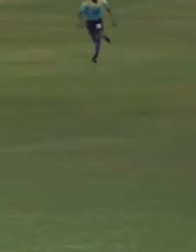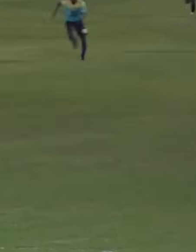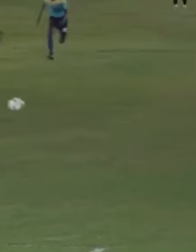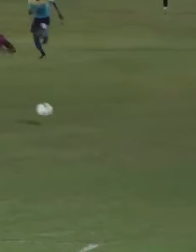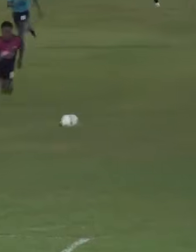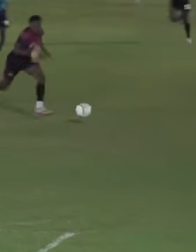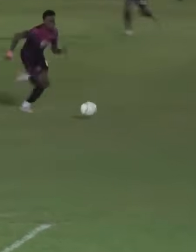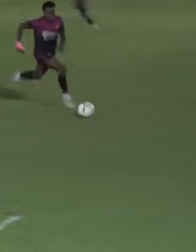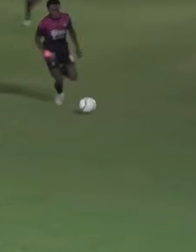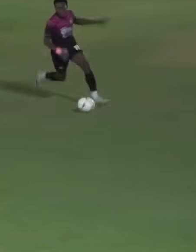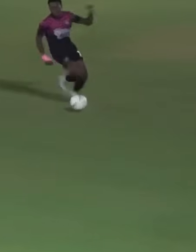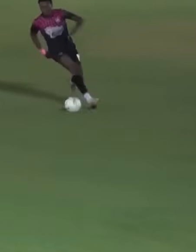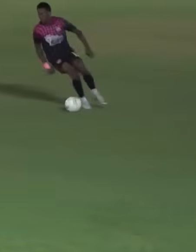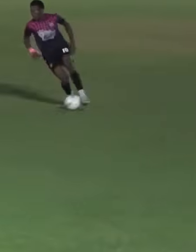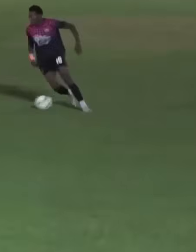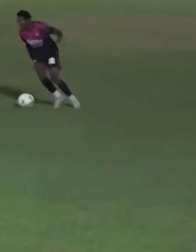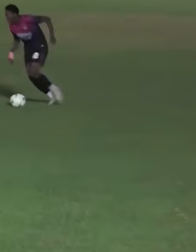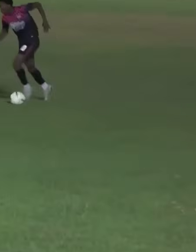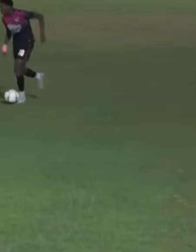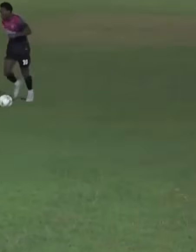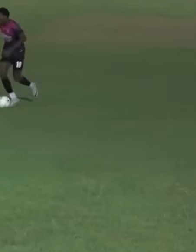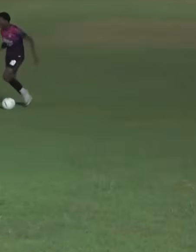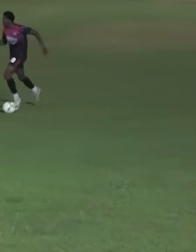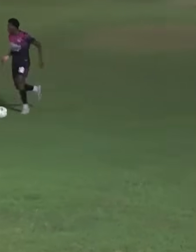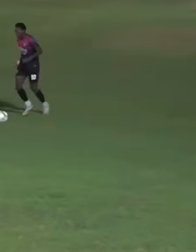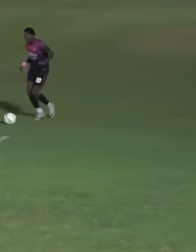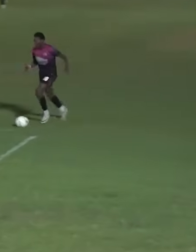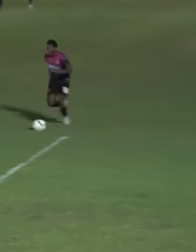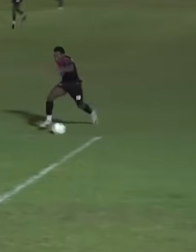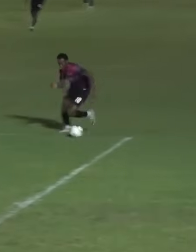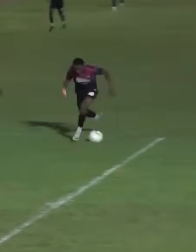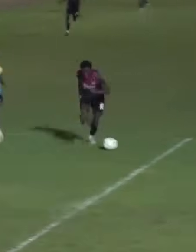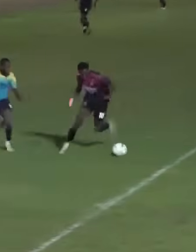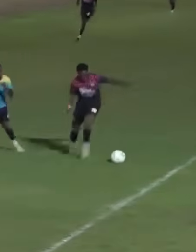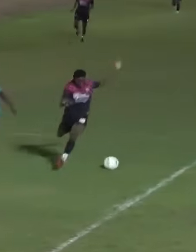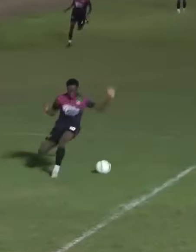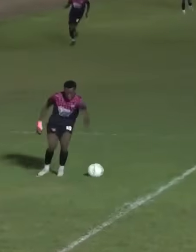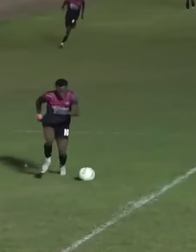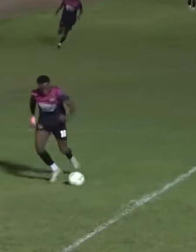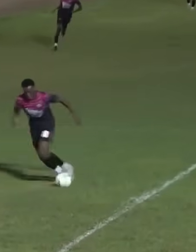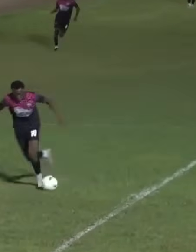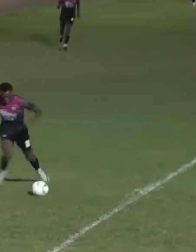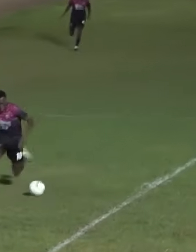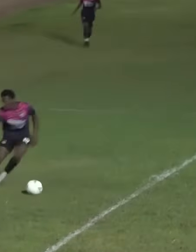for Barbadians. What we're trying to do is to build an institution